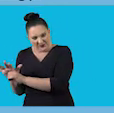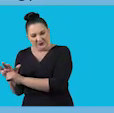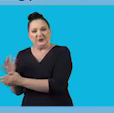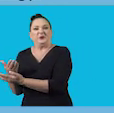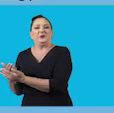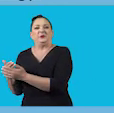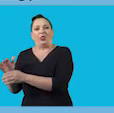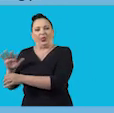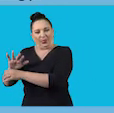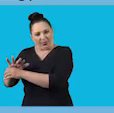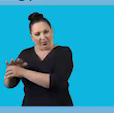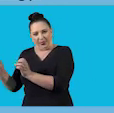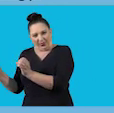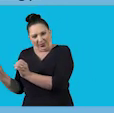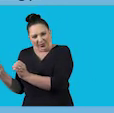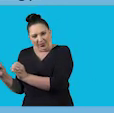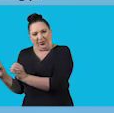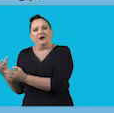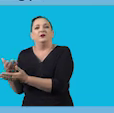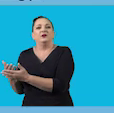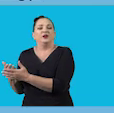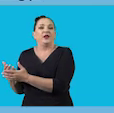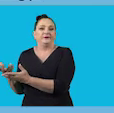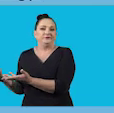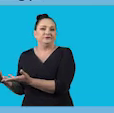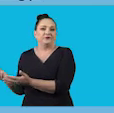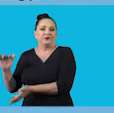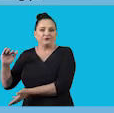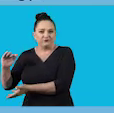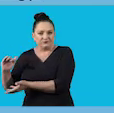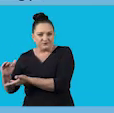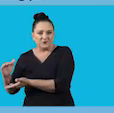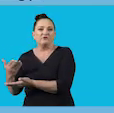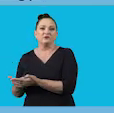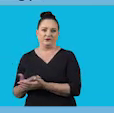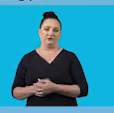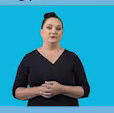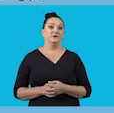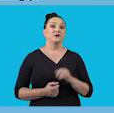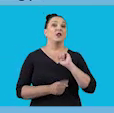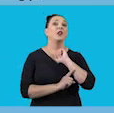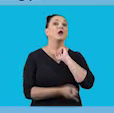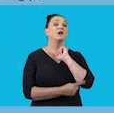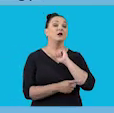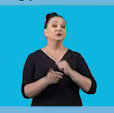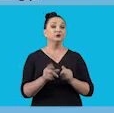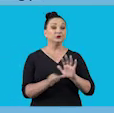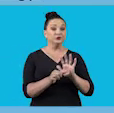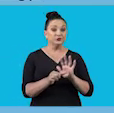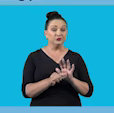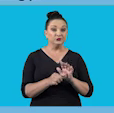meaning that the gas can easily be compressed to take up a smaller volume. And the last thing that is important to note is